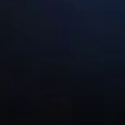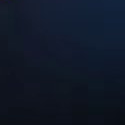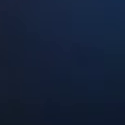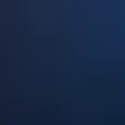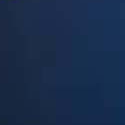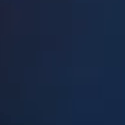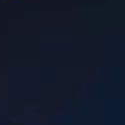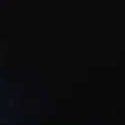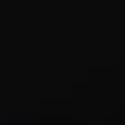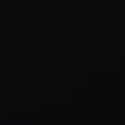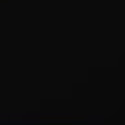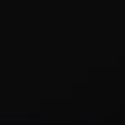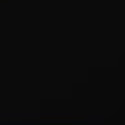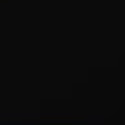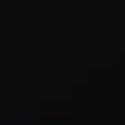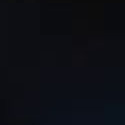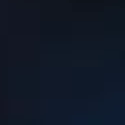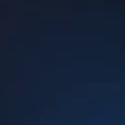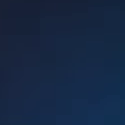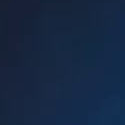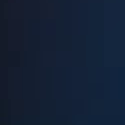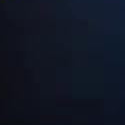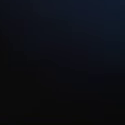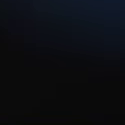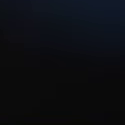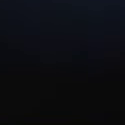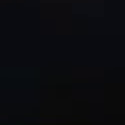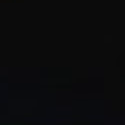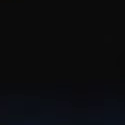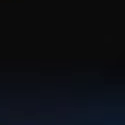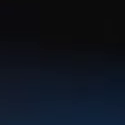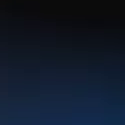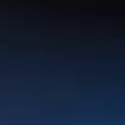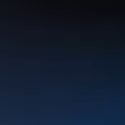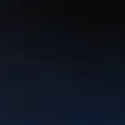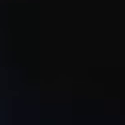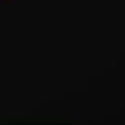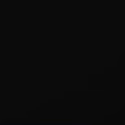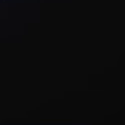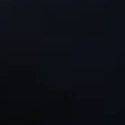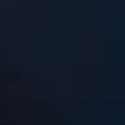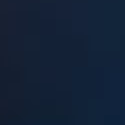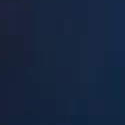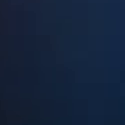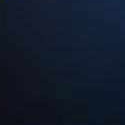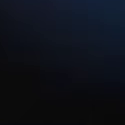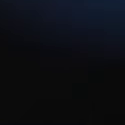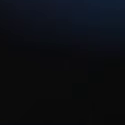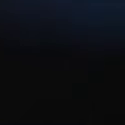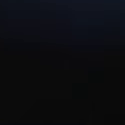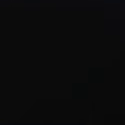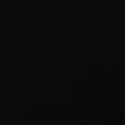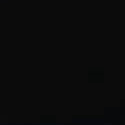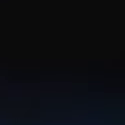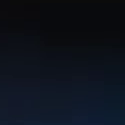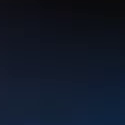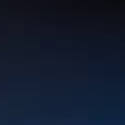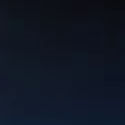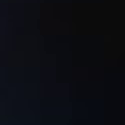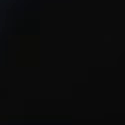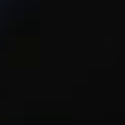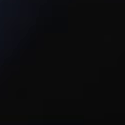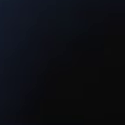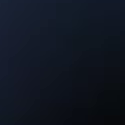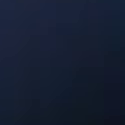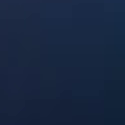being, the existence of the devil, the adversary, the accuser,